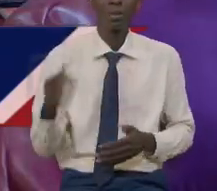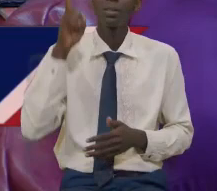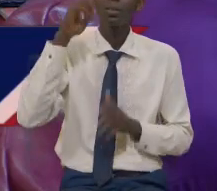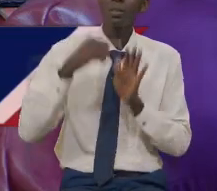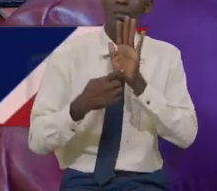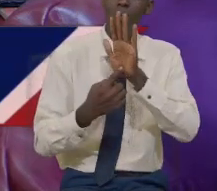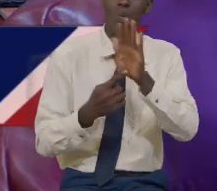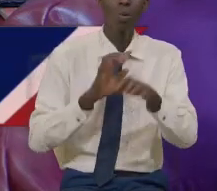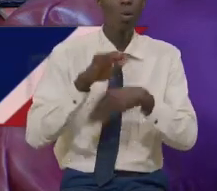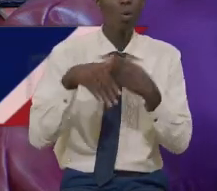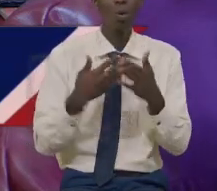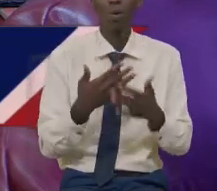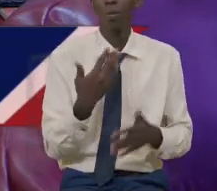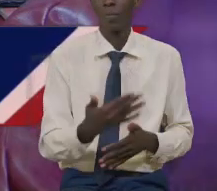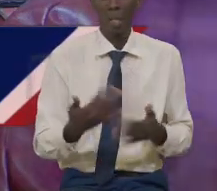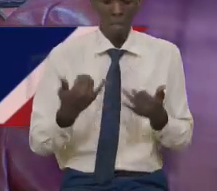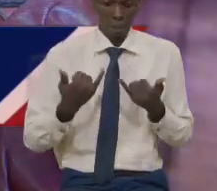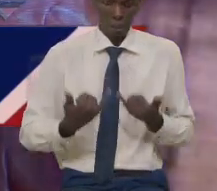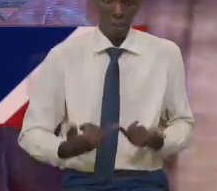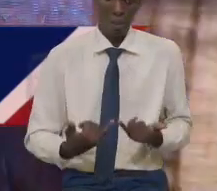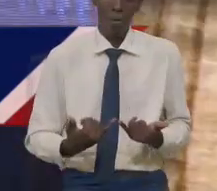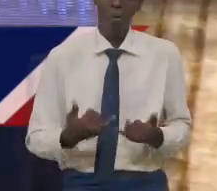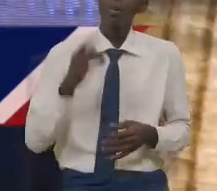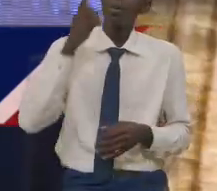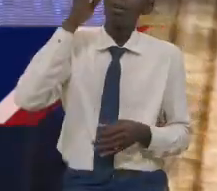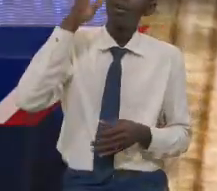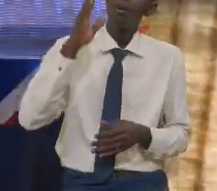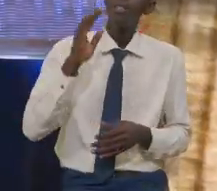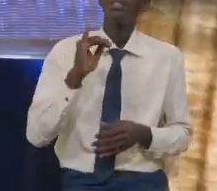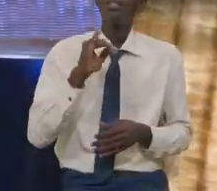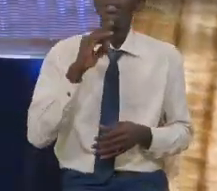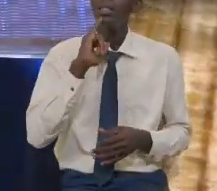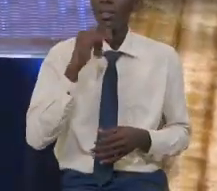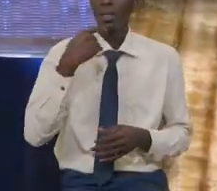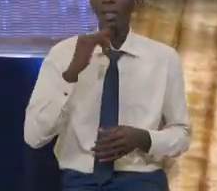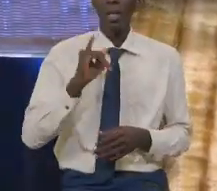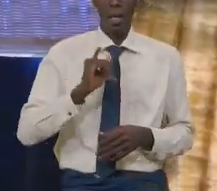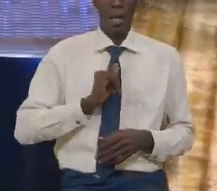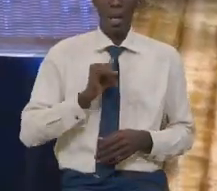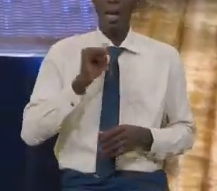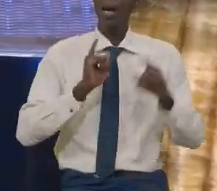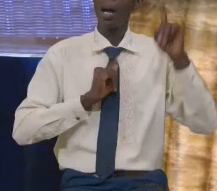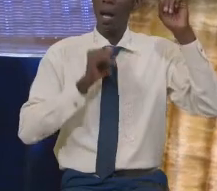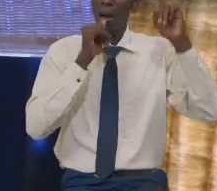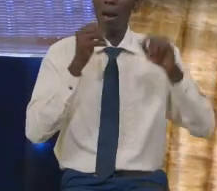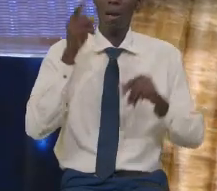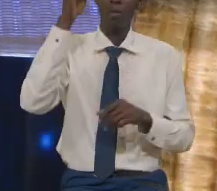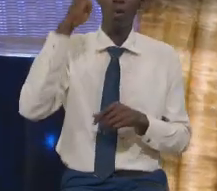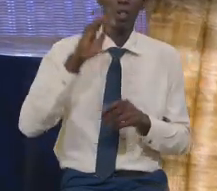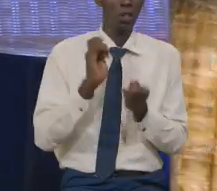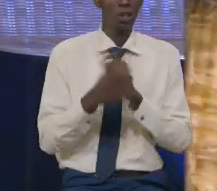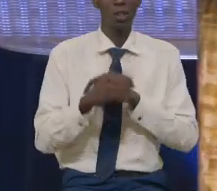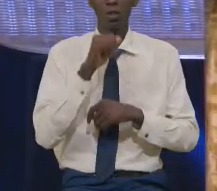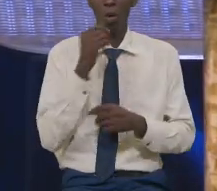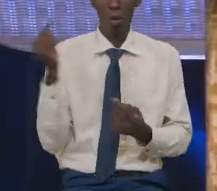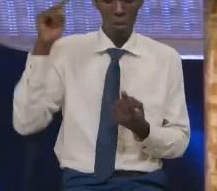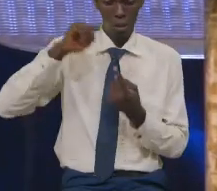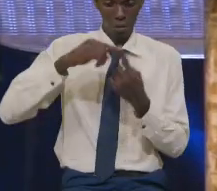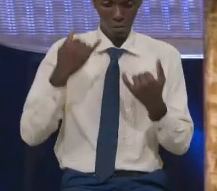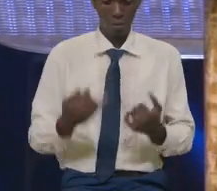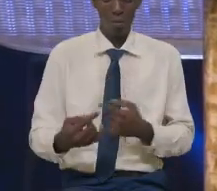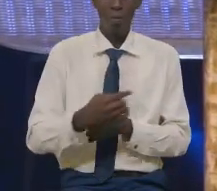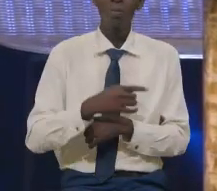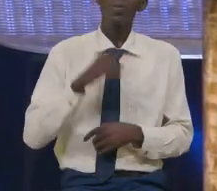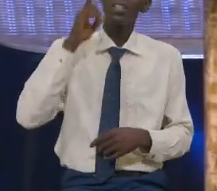reveals all things. Right now, God, he says, I am God, I change not. And even till today, he